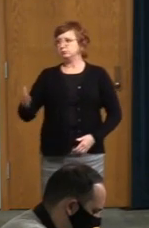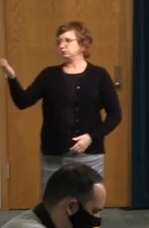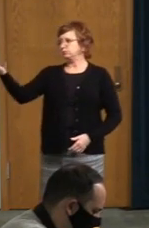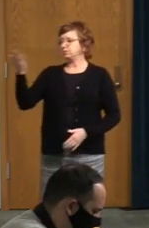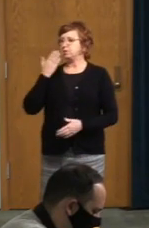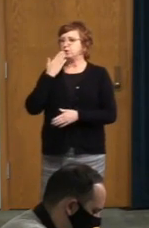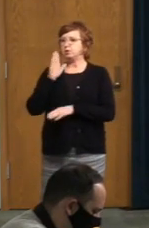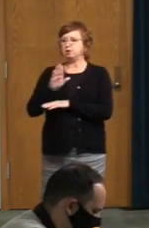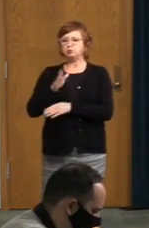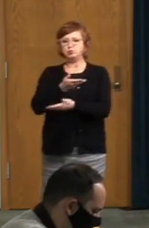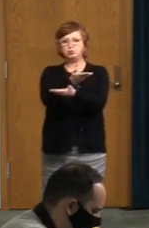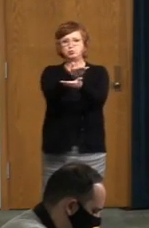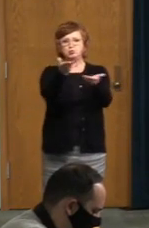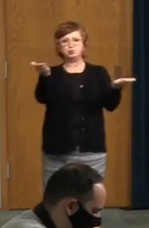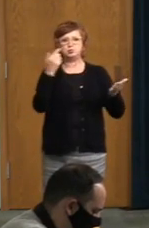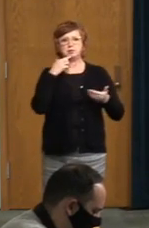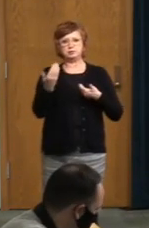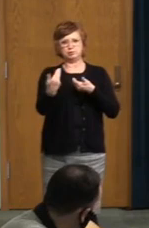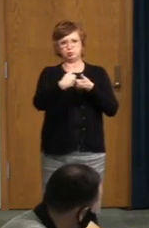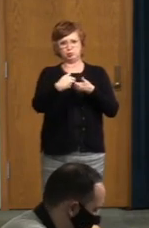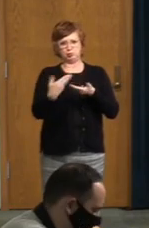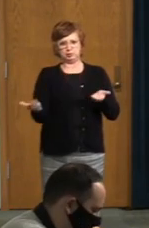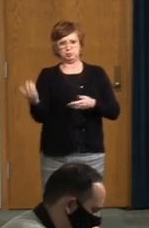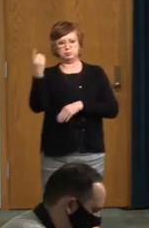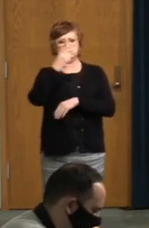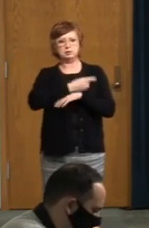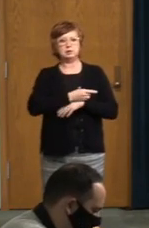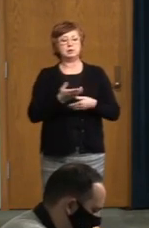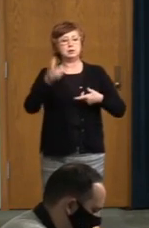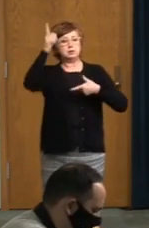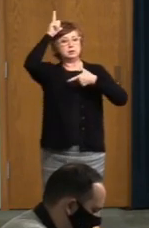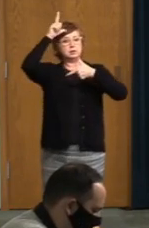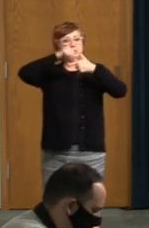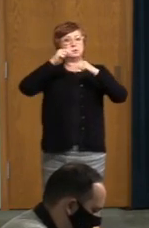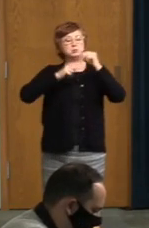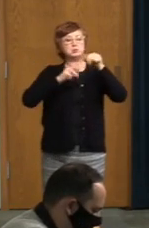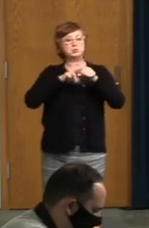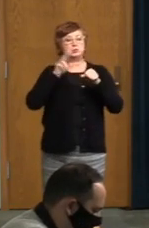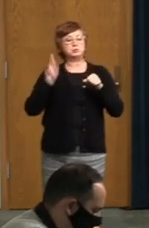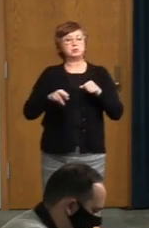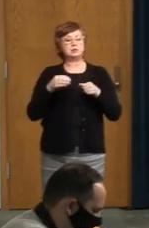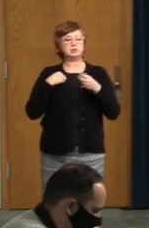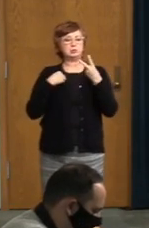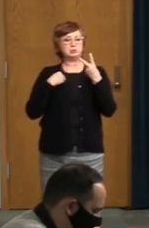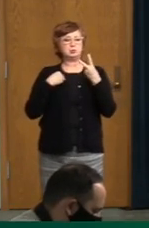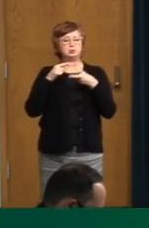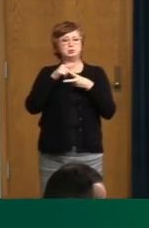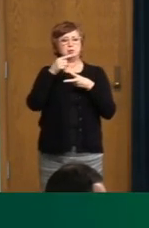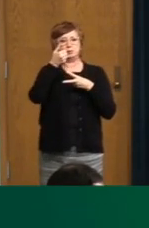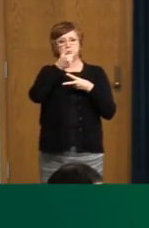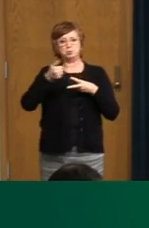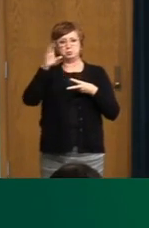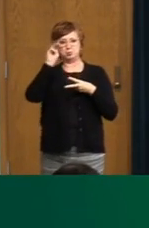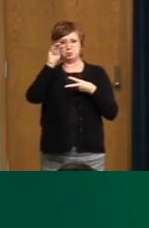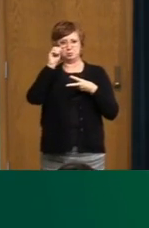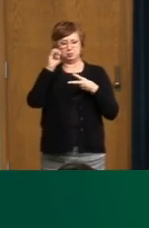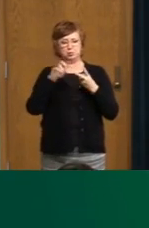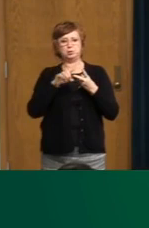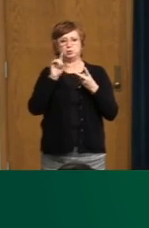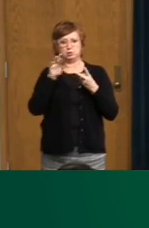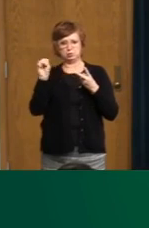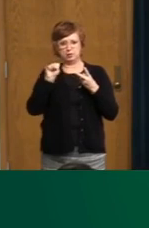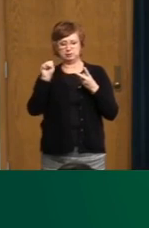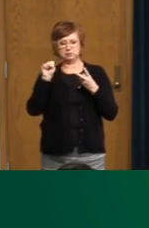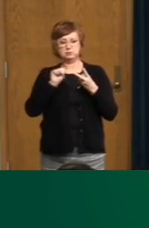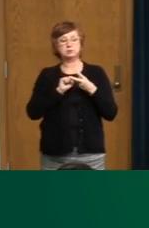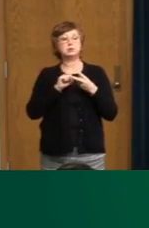Good afternoon, everyone, and thanks again for joining us today. In the Legislative Building in Regina, we have Premier Scott Moe and Dr. Shahab. Joining us over the phone line